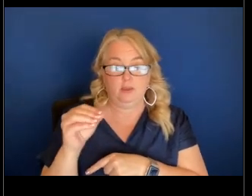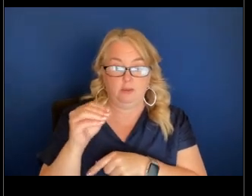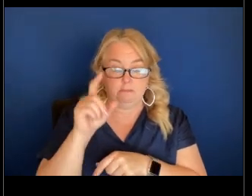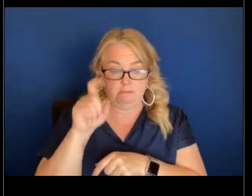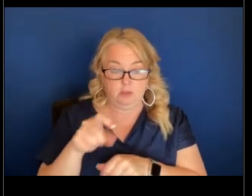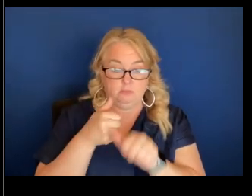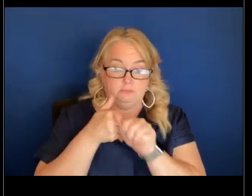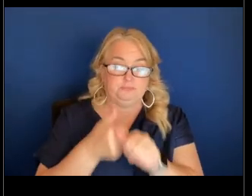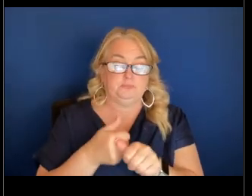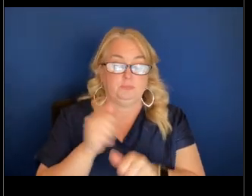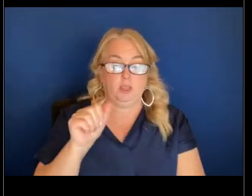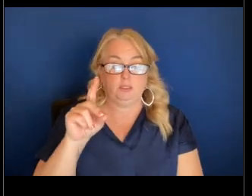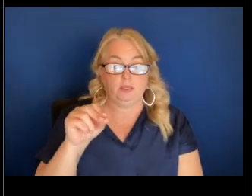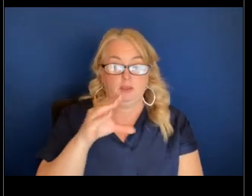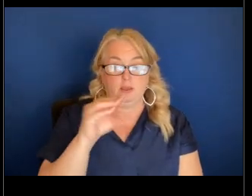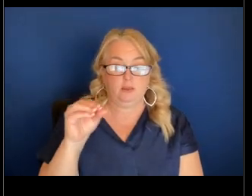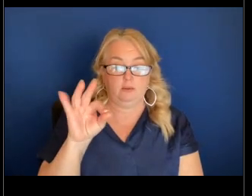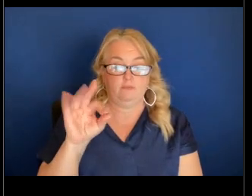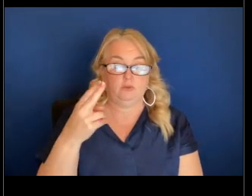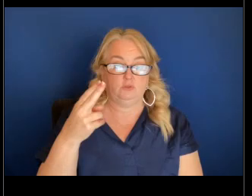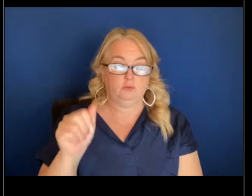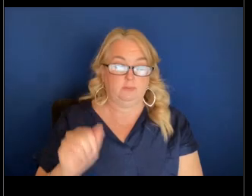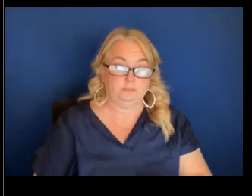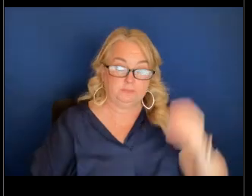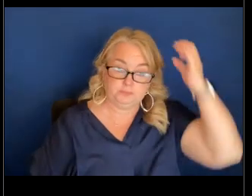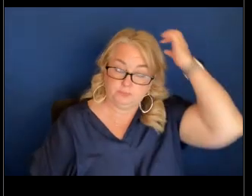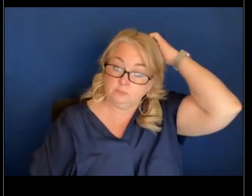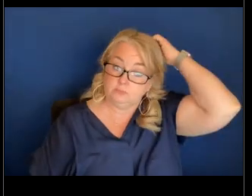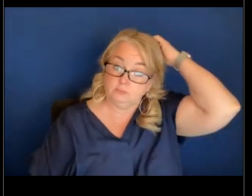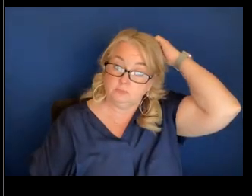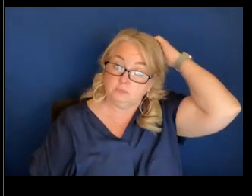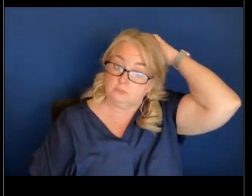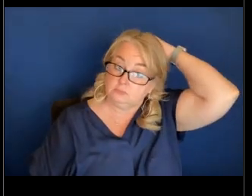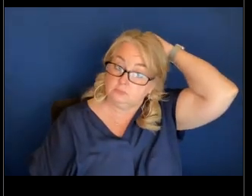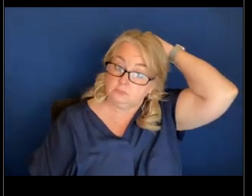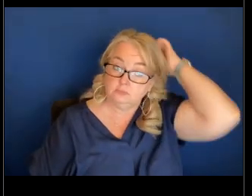must comply with the ADA and FHA.